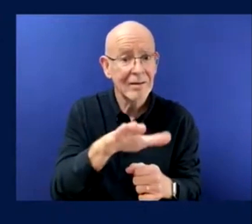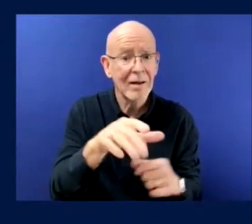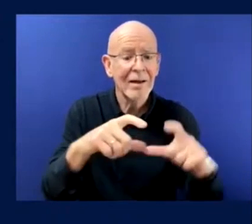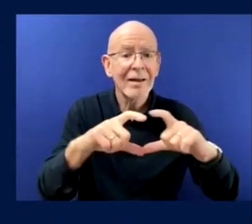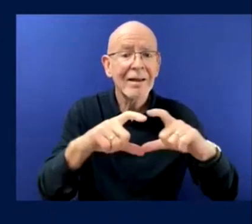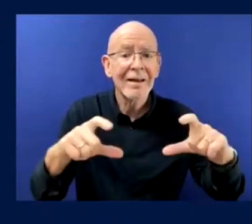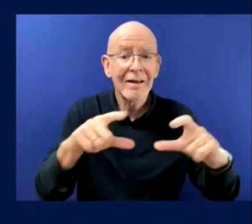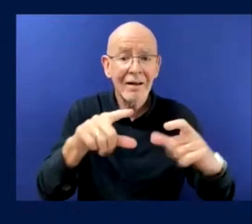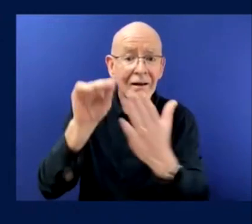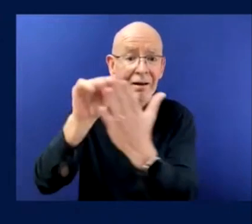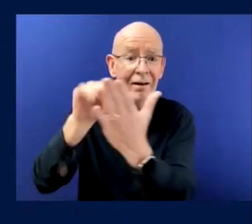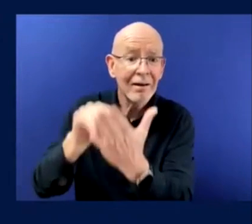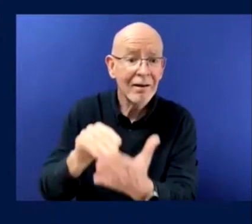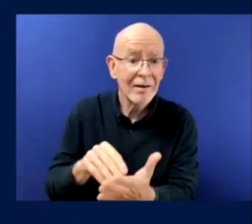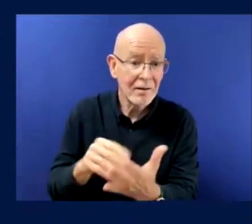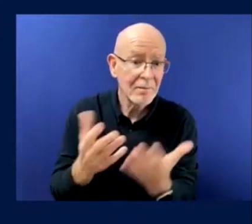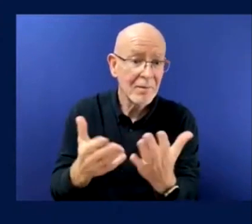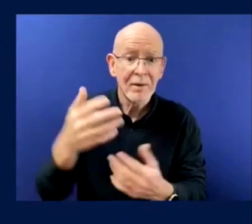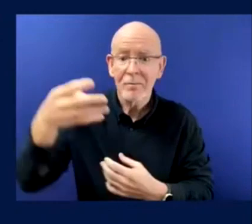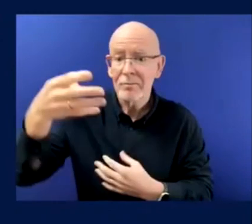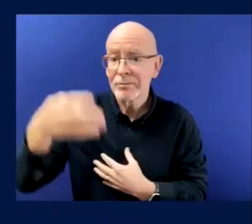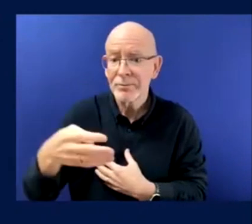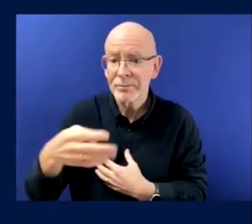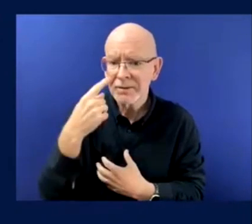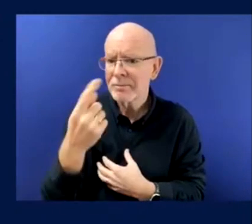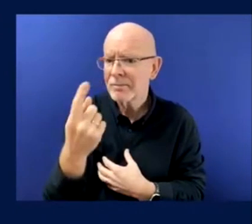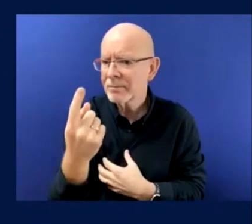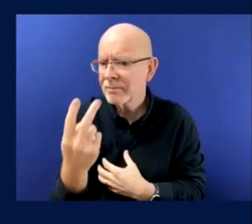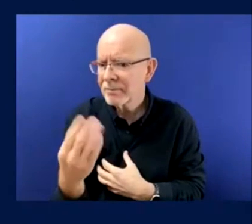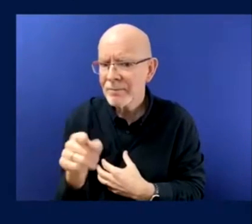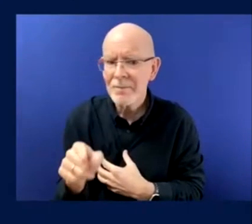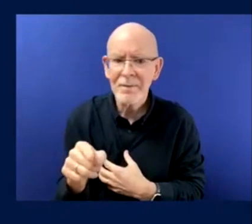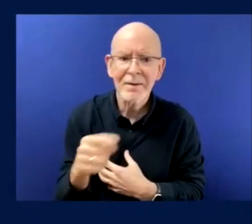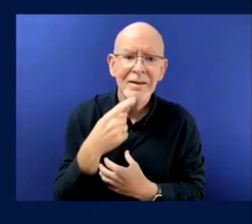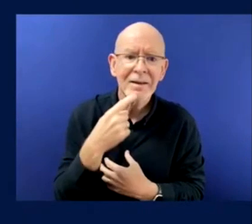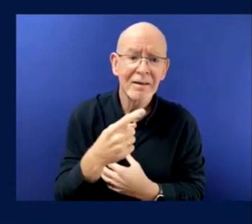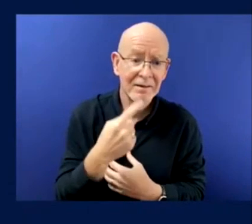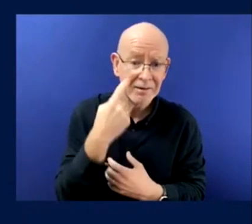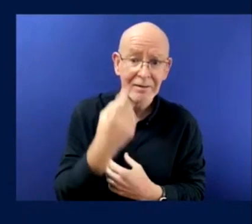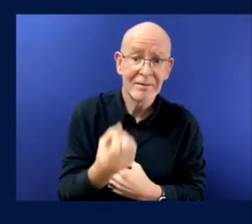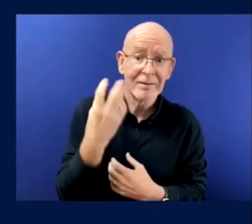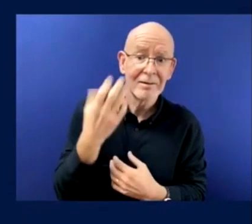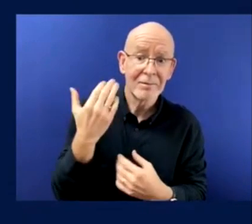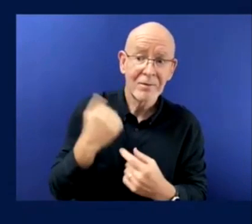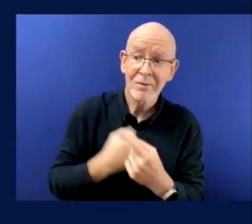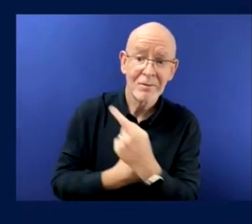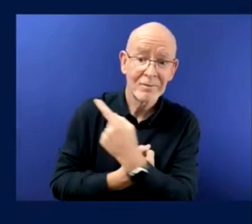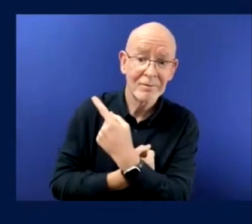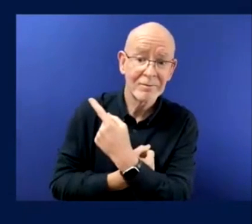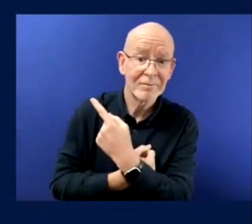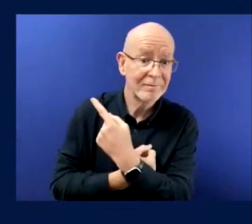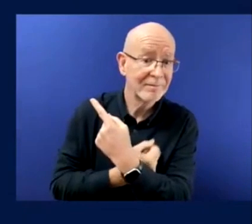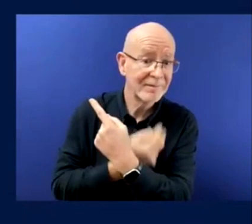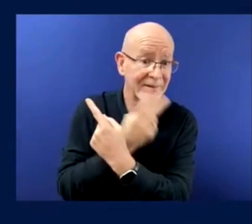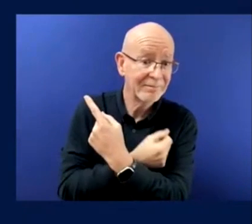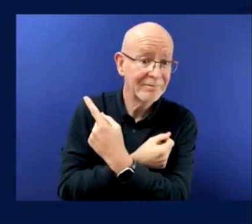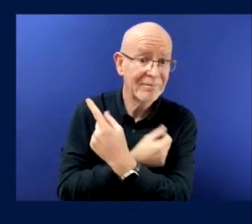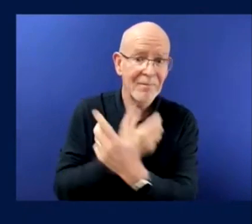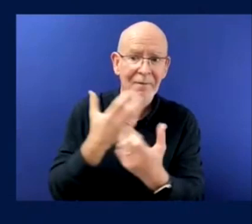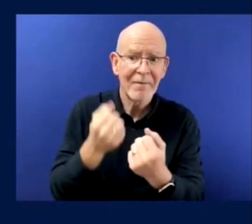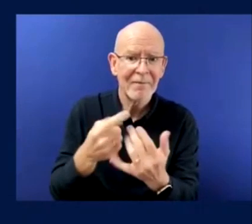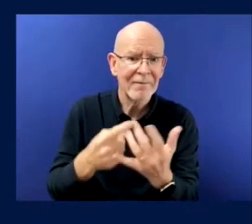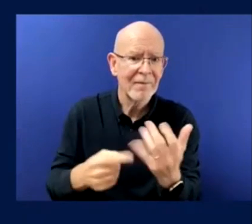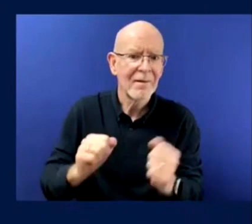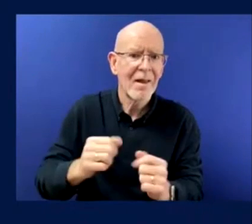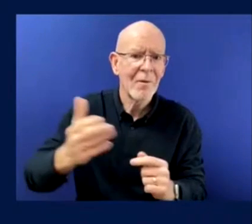publishing specific information about services for non-visibly disabled spectators can make people realise that you are